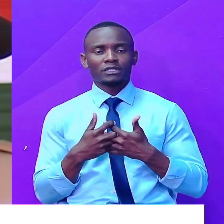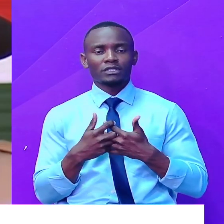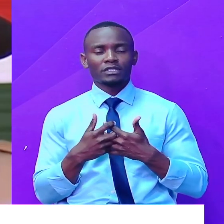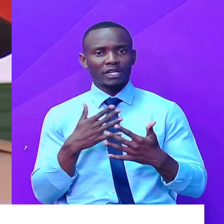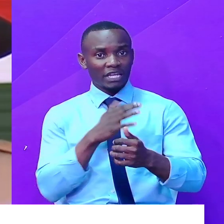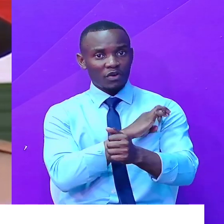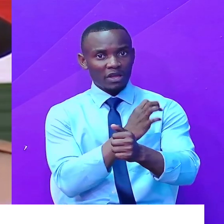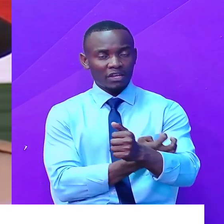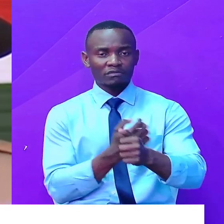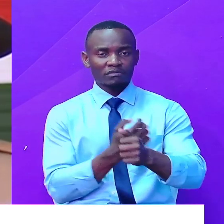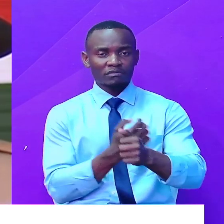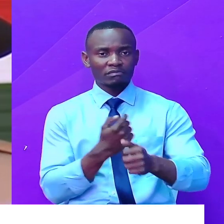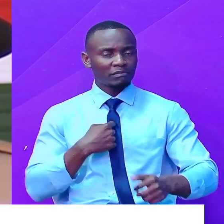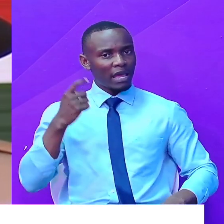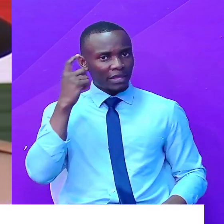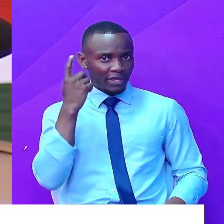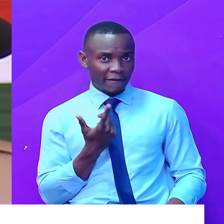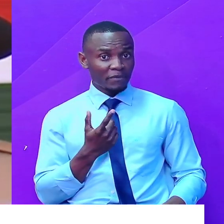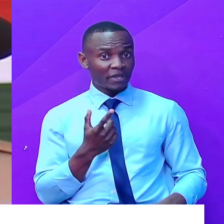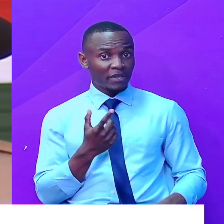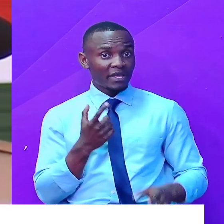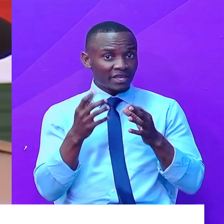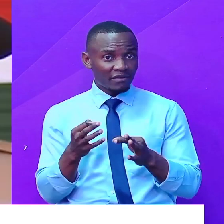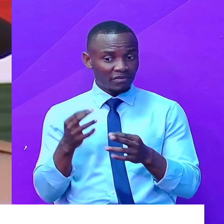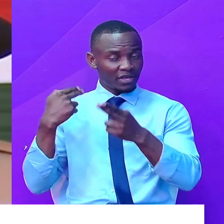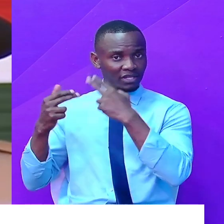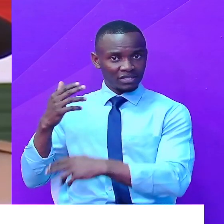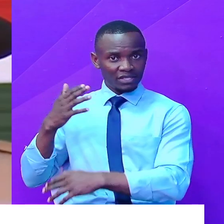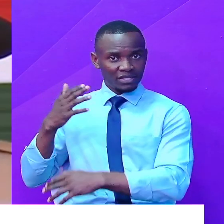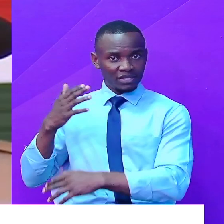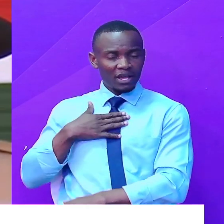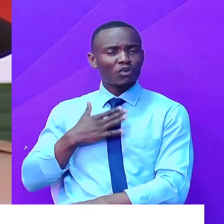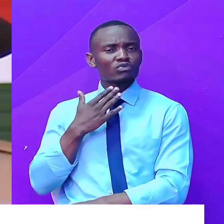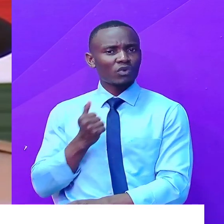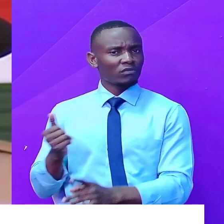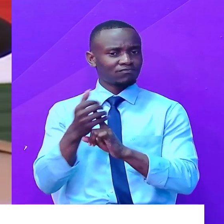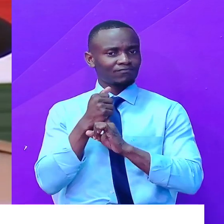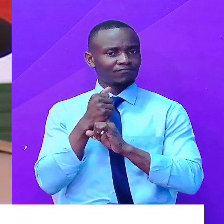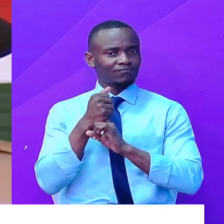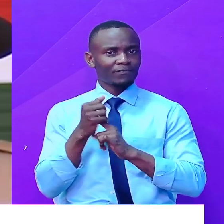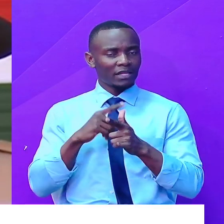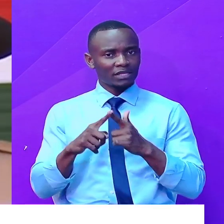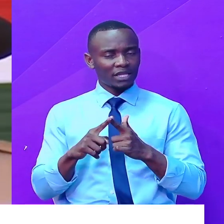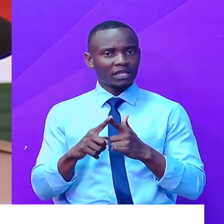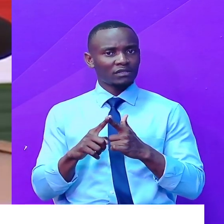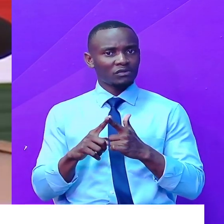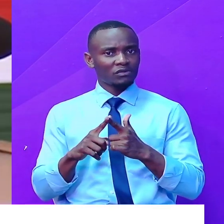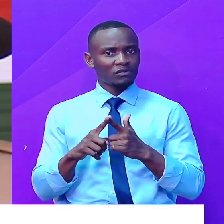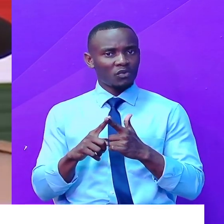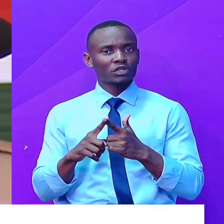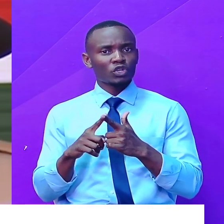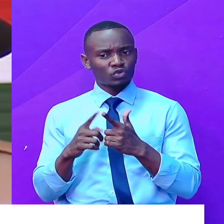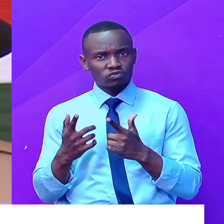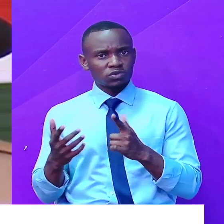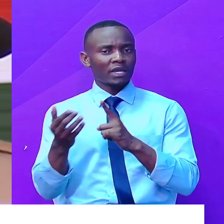that to reclaim our history and restore the memory and dignity of these valiant Africans,